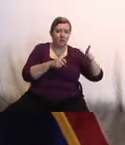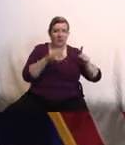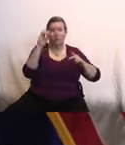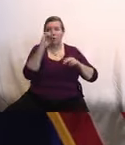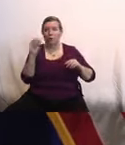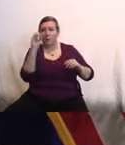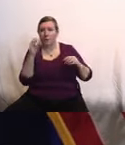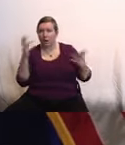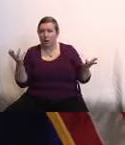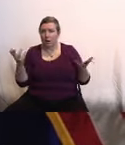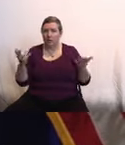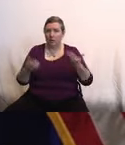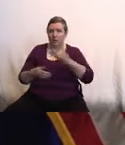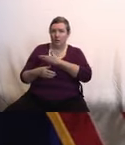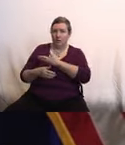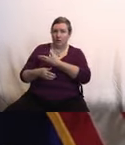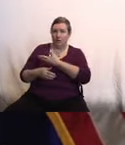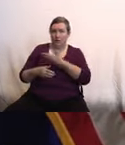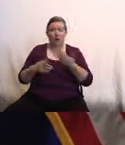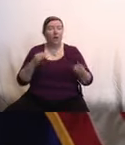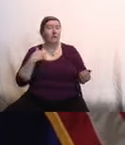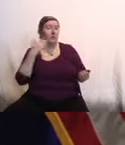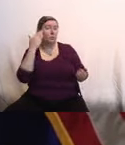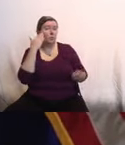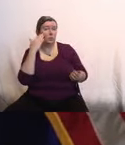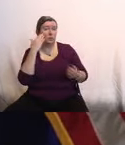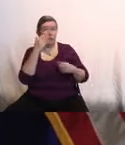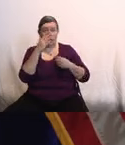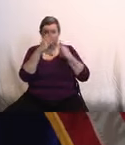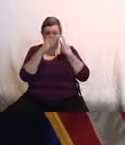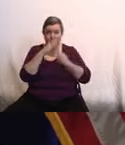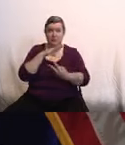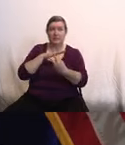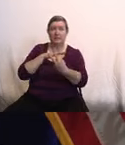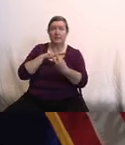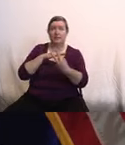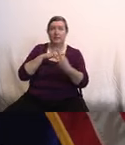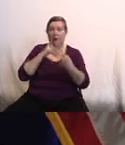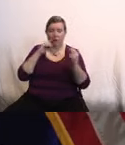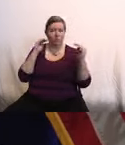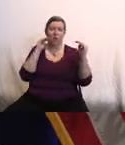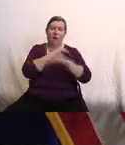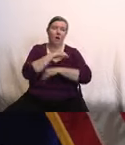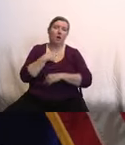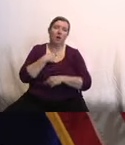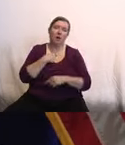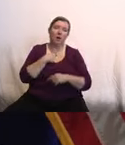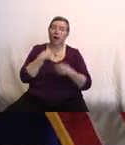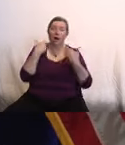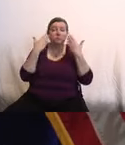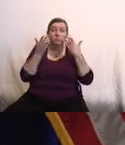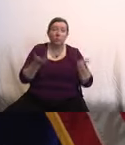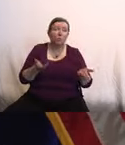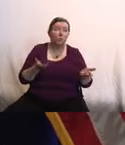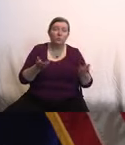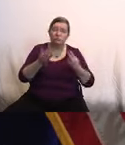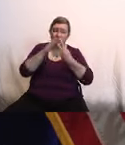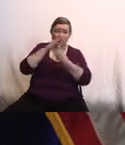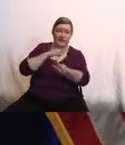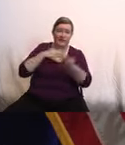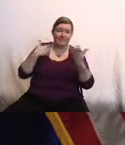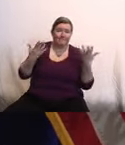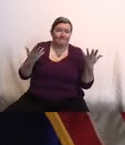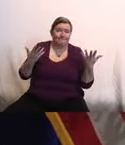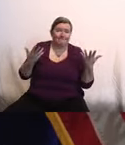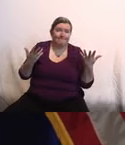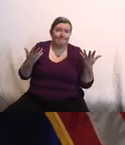If I told you I knew exactly what was going to be happening, I'd be lying, and neither does anybody else, is the straight truth of it. This much I